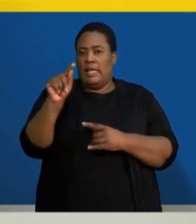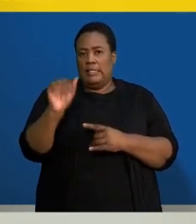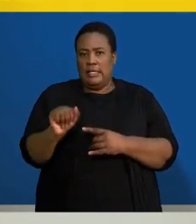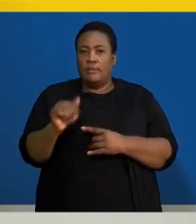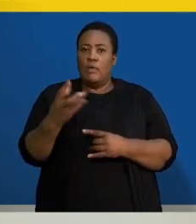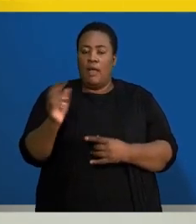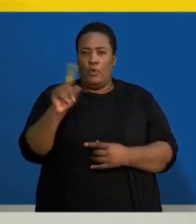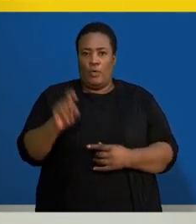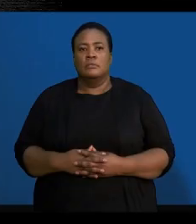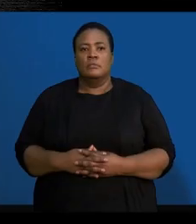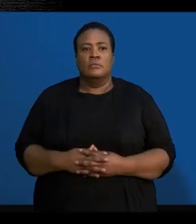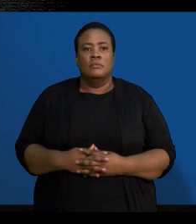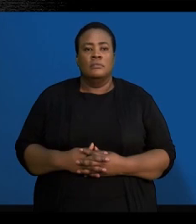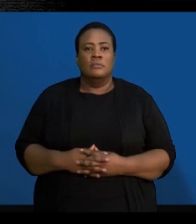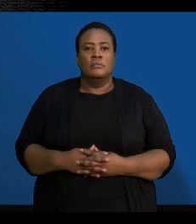straight to it.